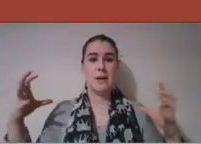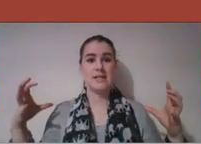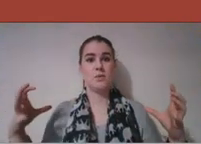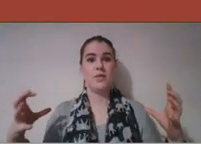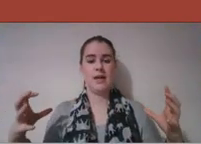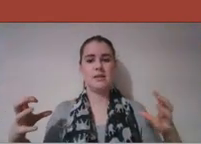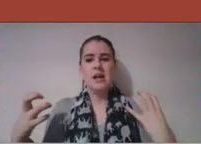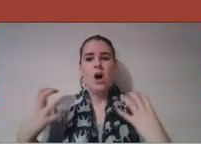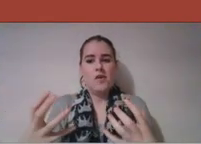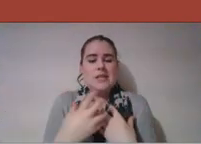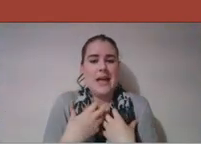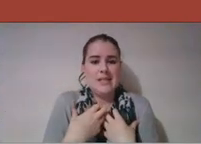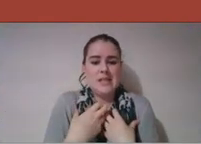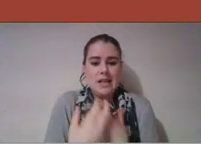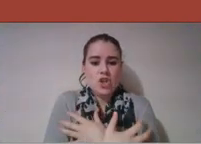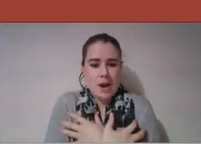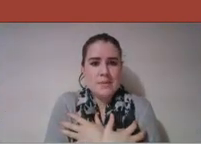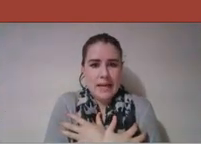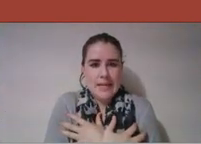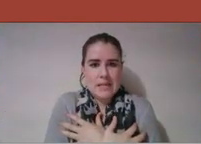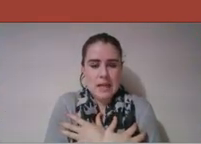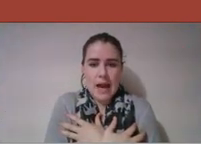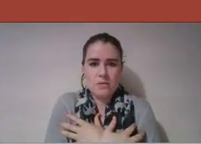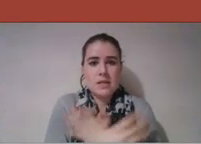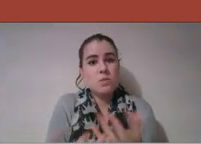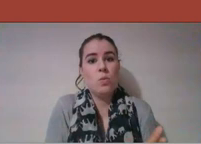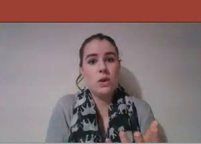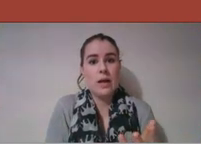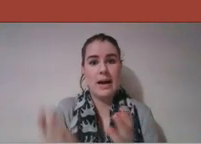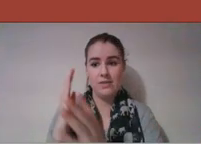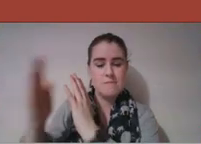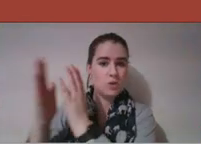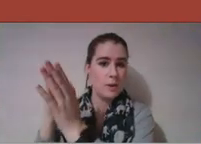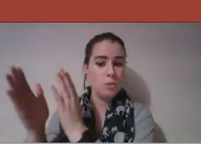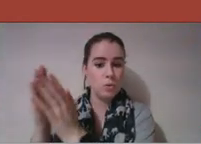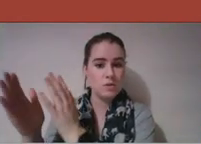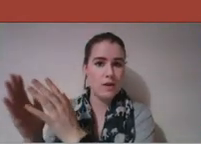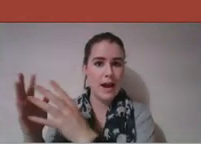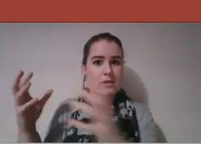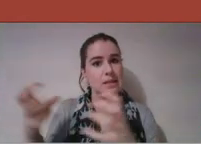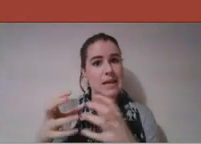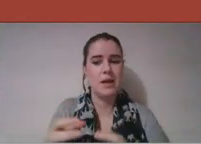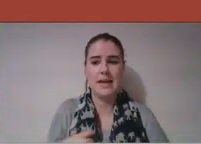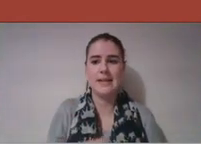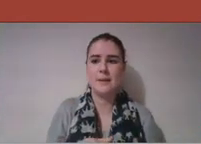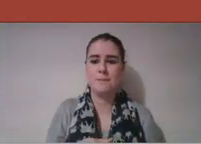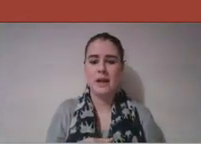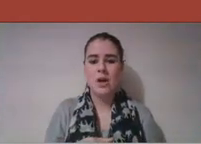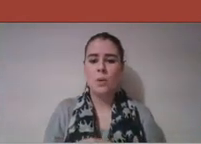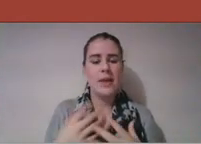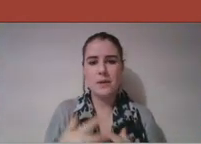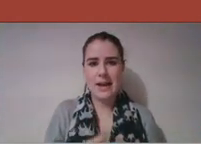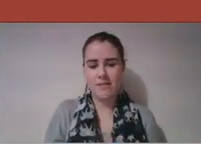and it expanded with the heat. Obviously, that insulation traps the heat into the house, and that's what we all have in between the walls of our house to keep that heat